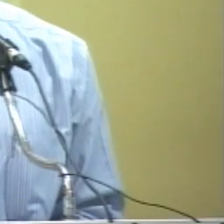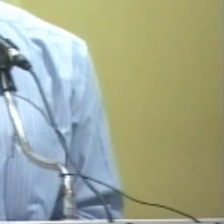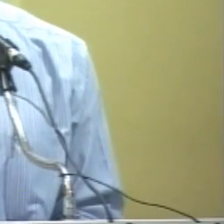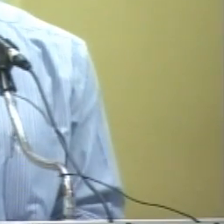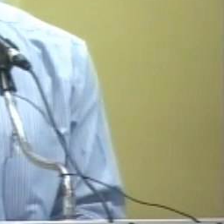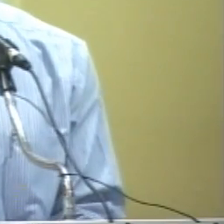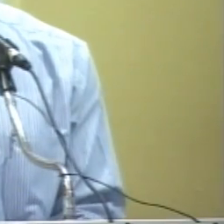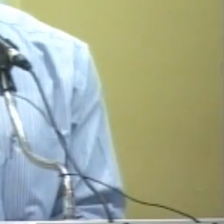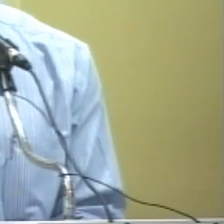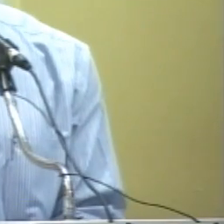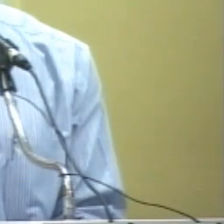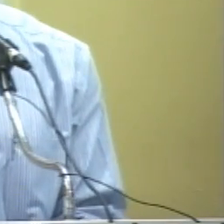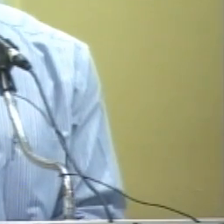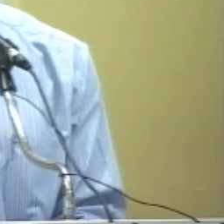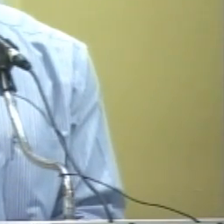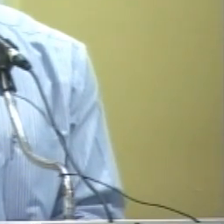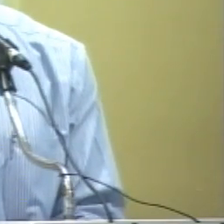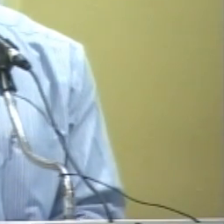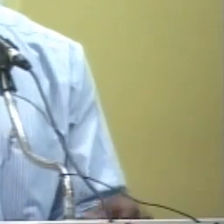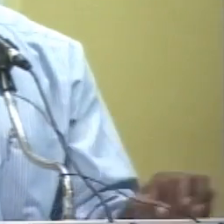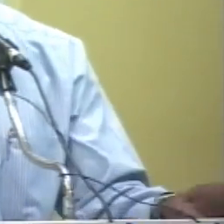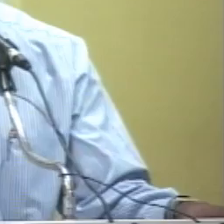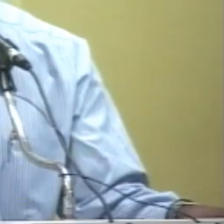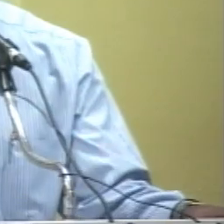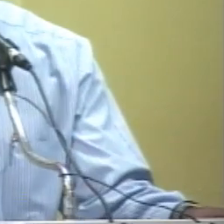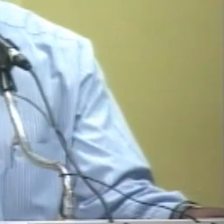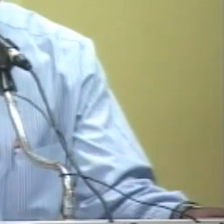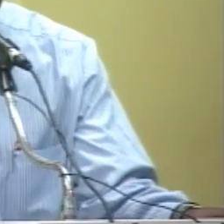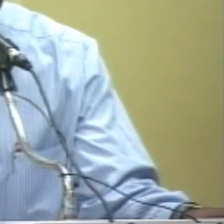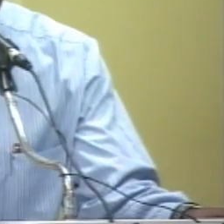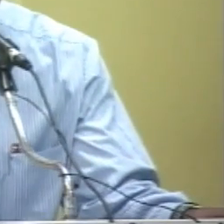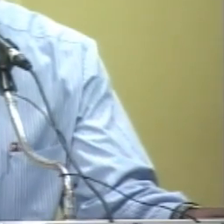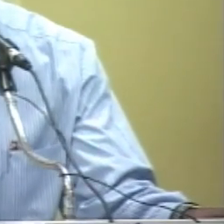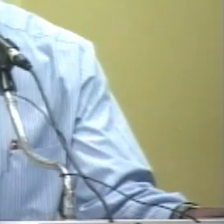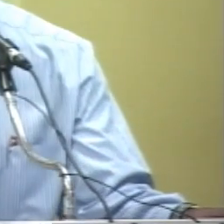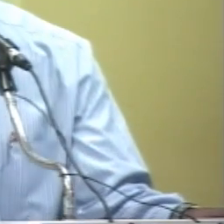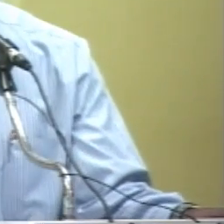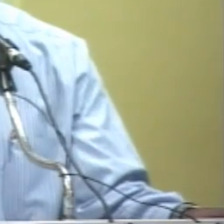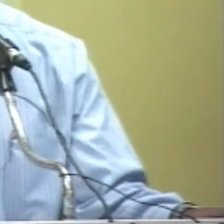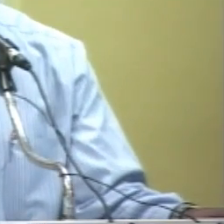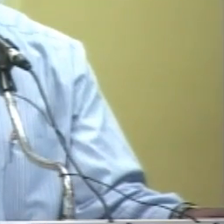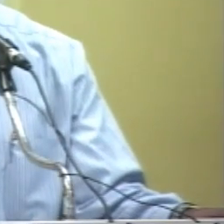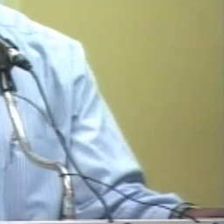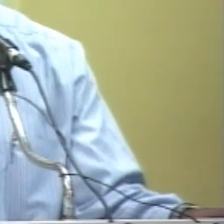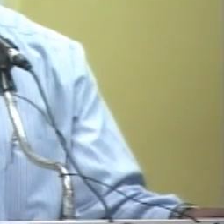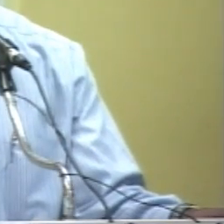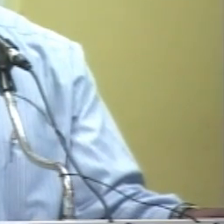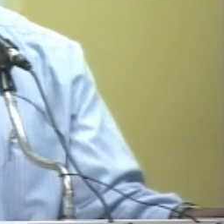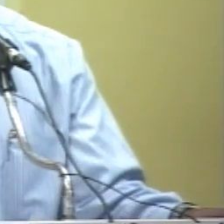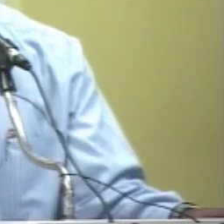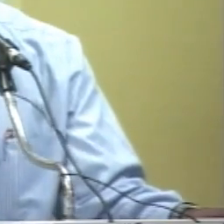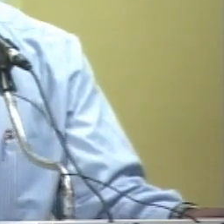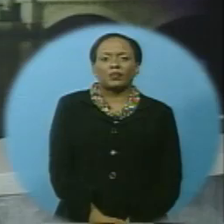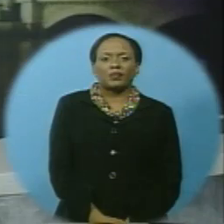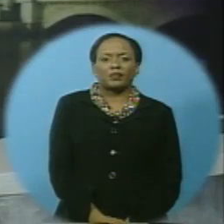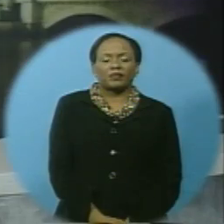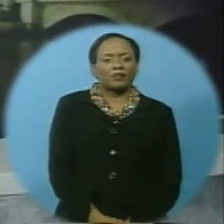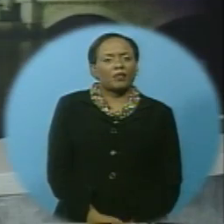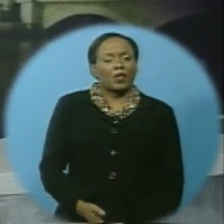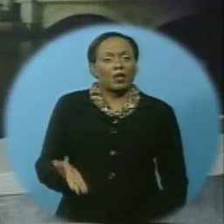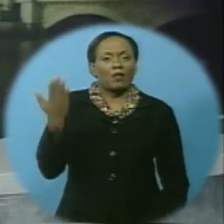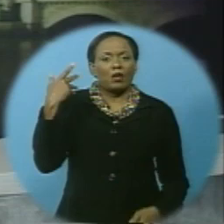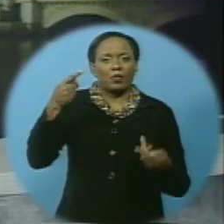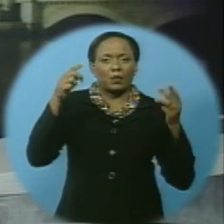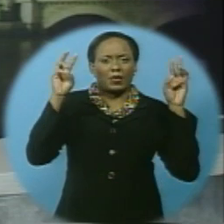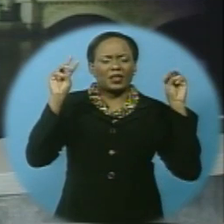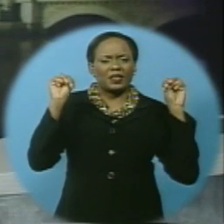a network of students who are proactive in supplying information, read pending outbreaks of violence.